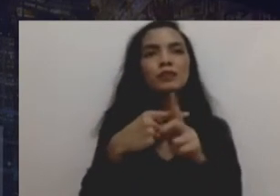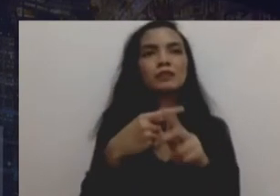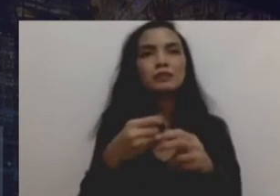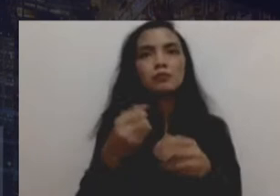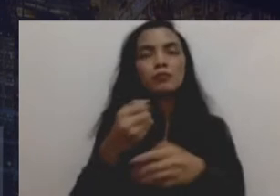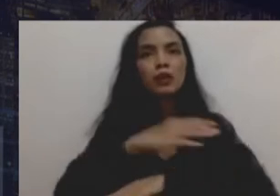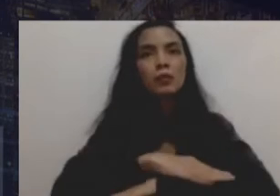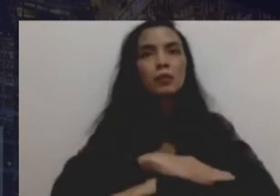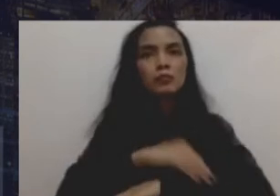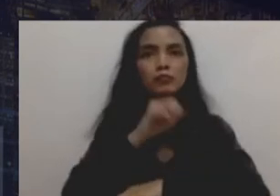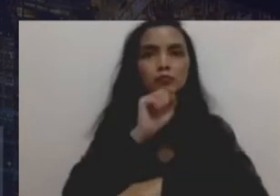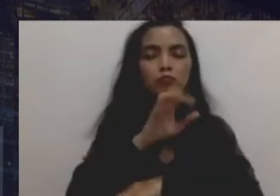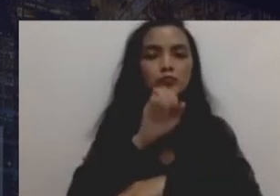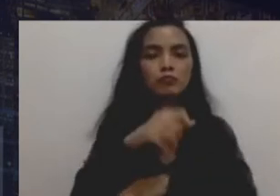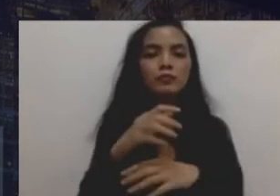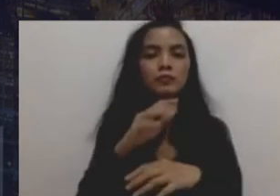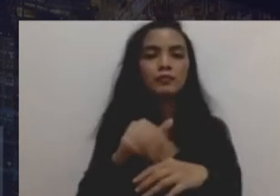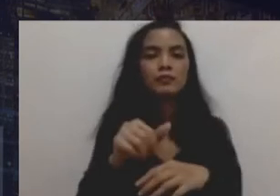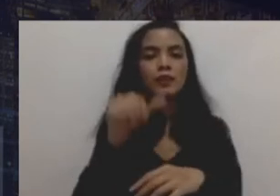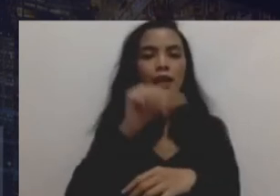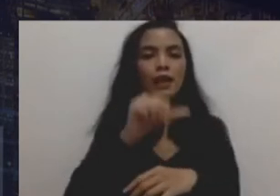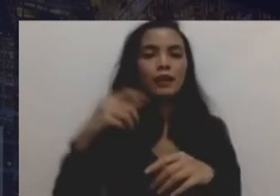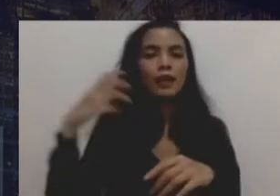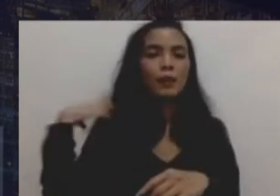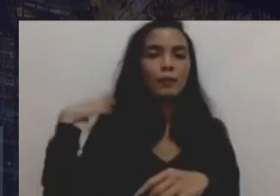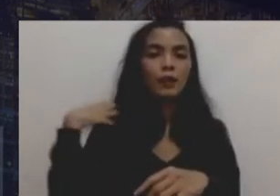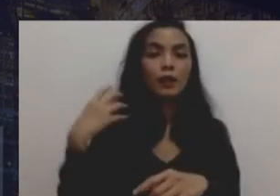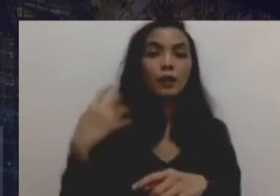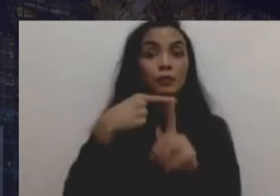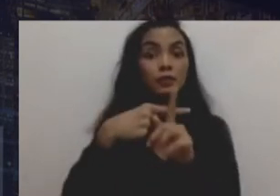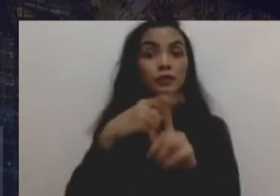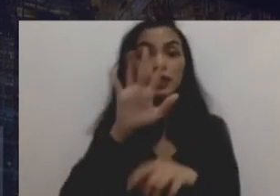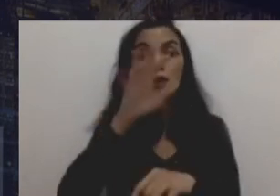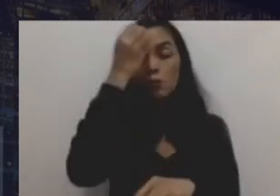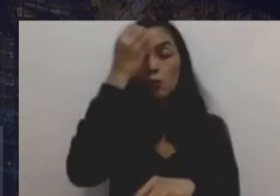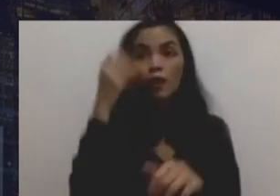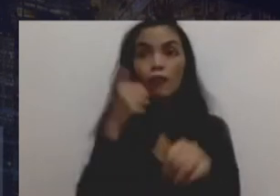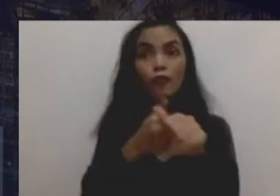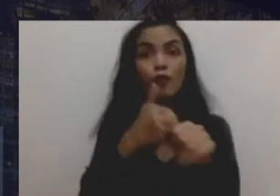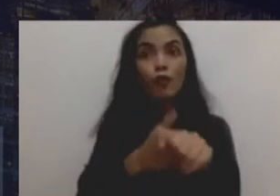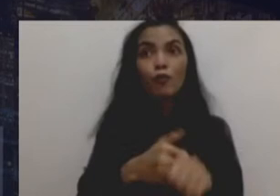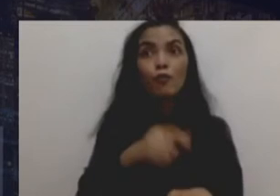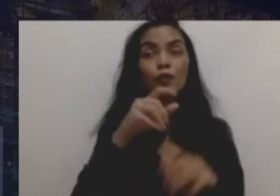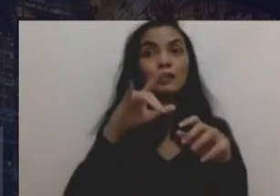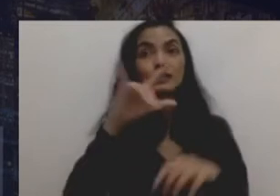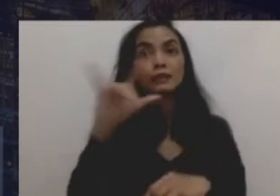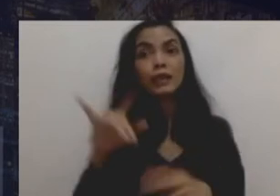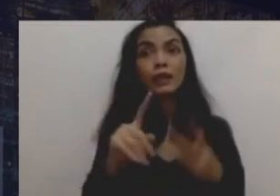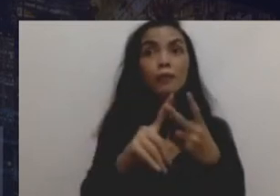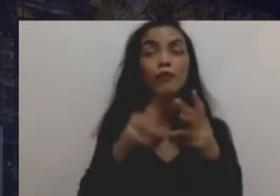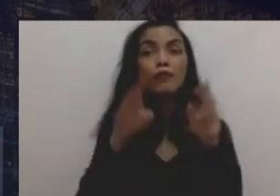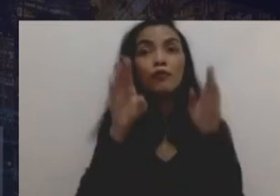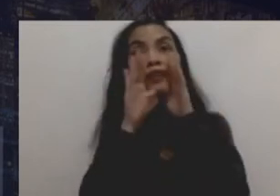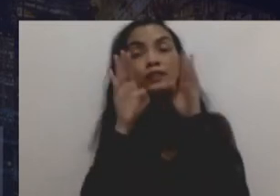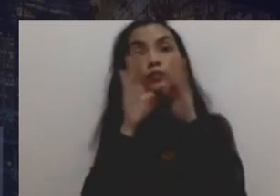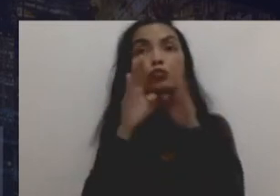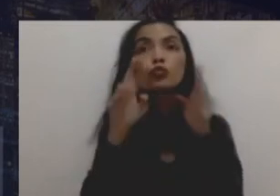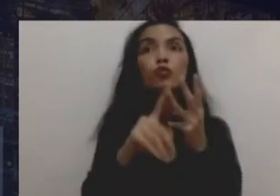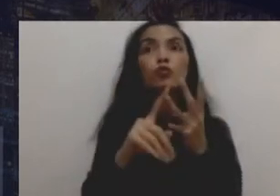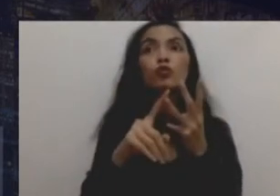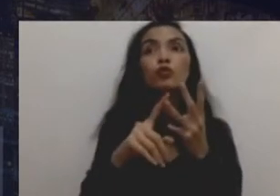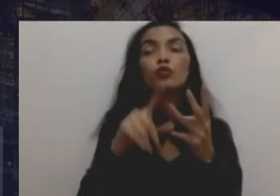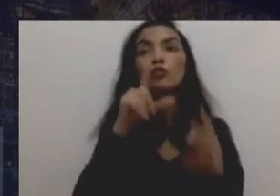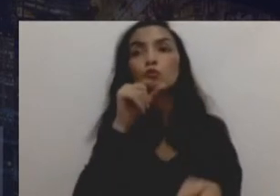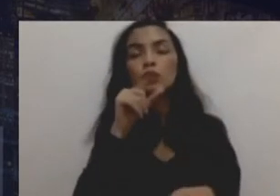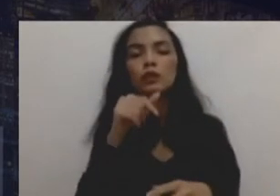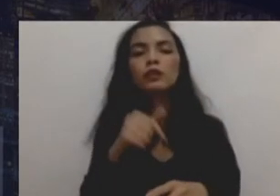Ad America. And one more thing, don't forget to follow all of our social media accounts. We're on Facebook, Instagram, and Twitter